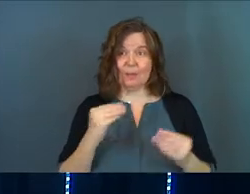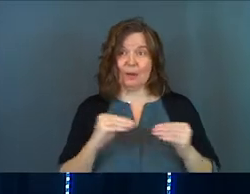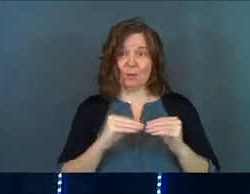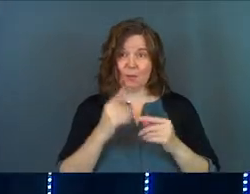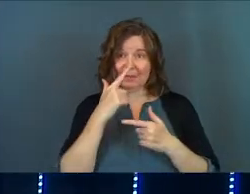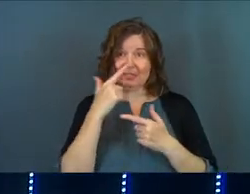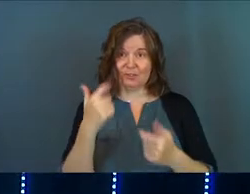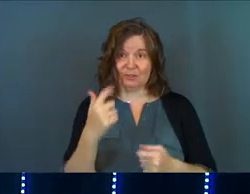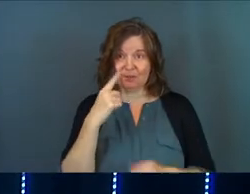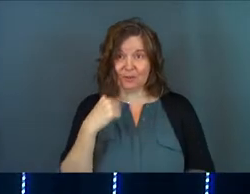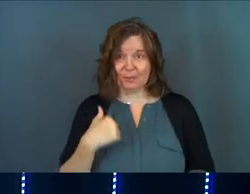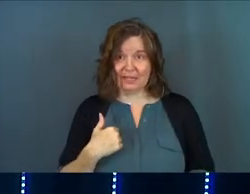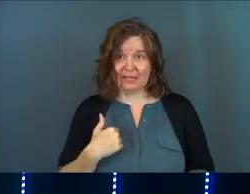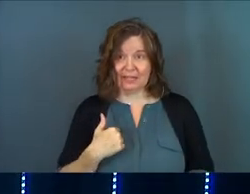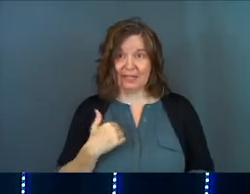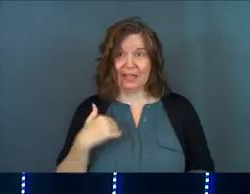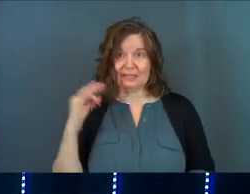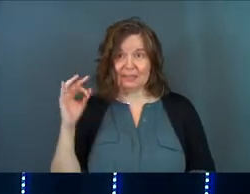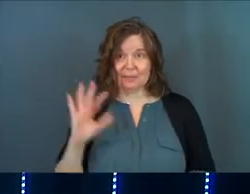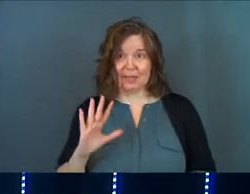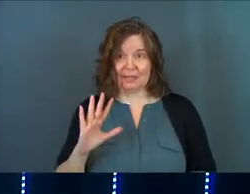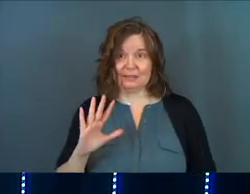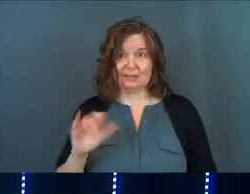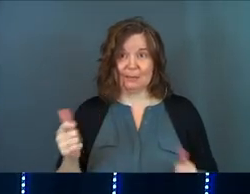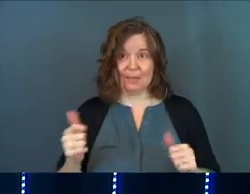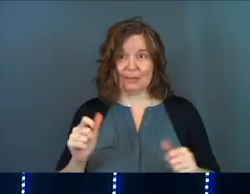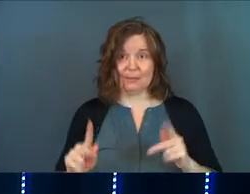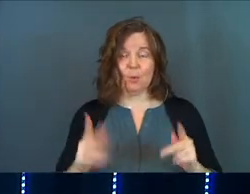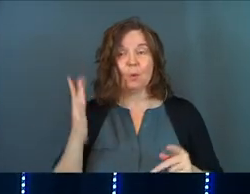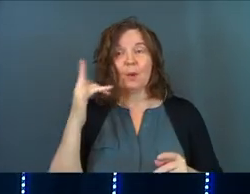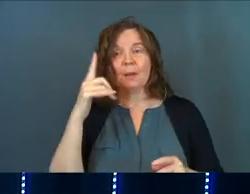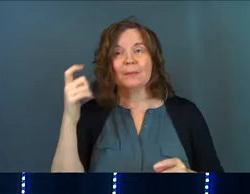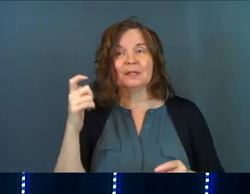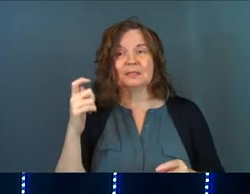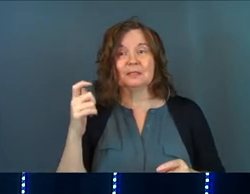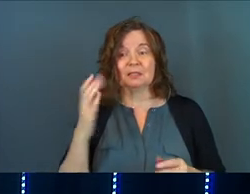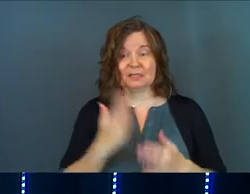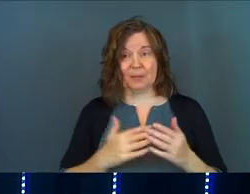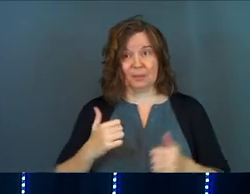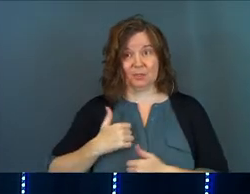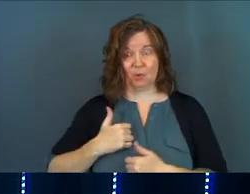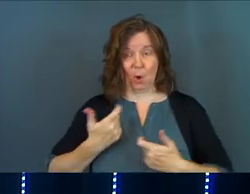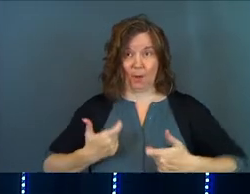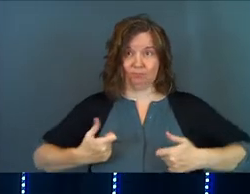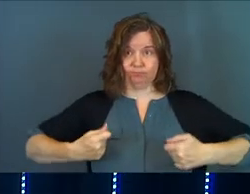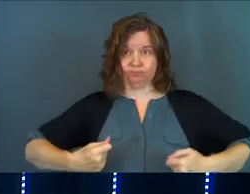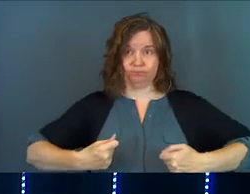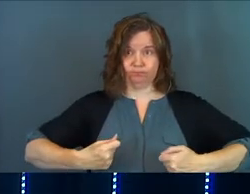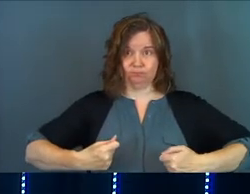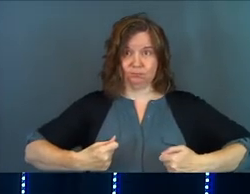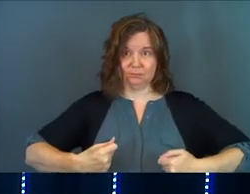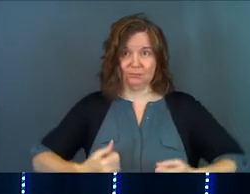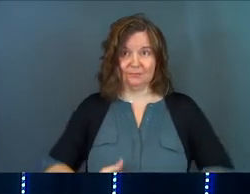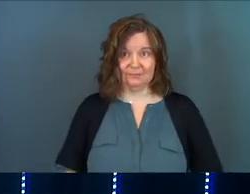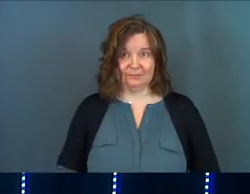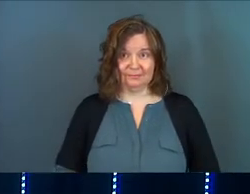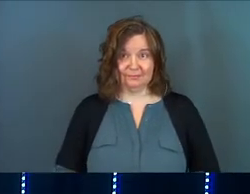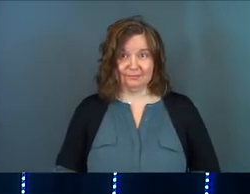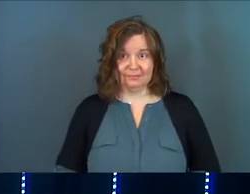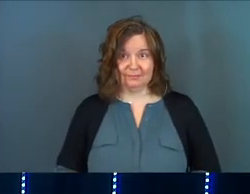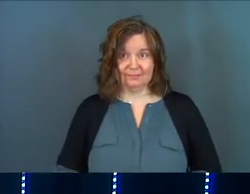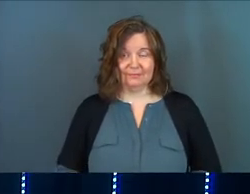much more interesting for me as a pastor who baptizes people, because some of these soldiers are big.